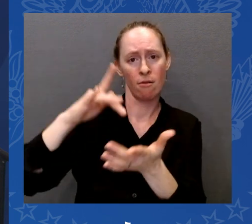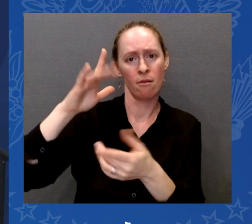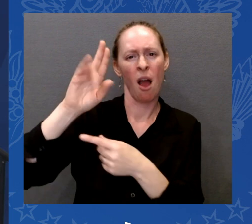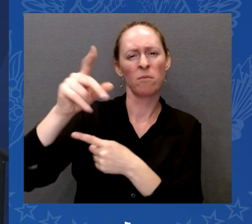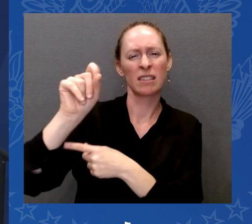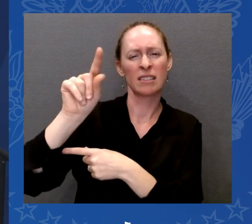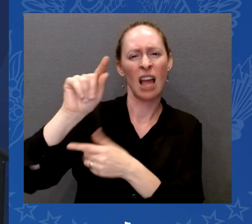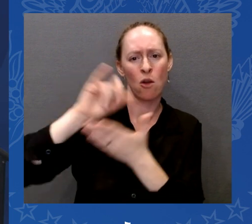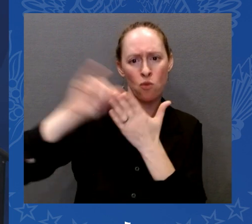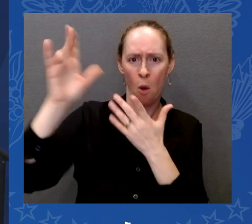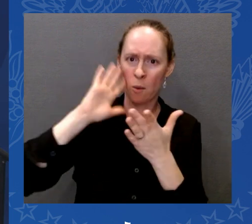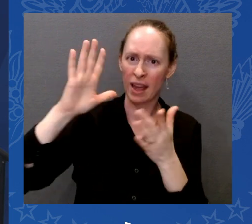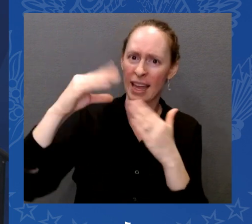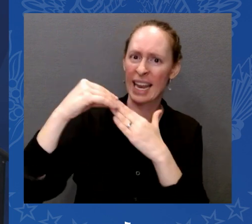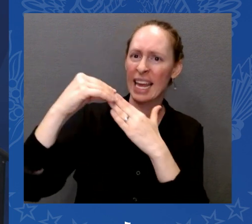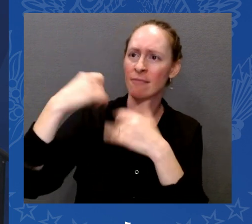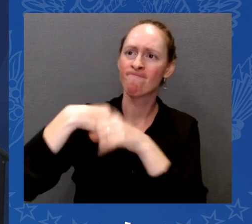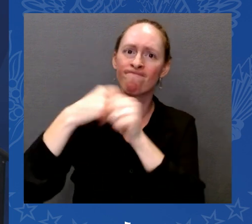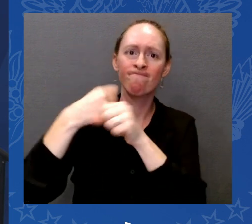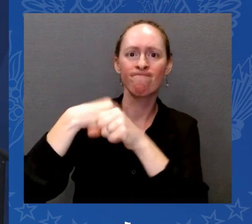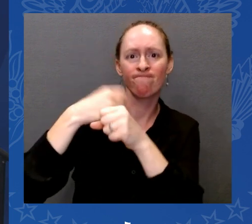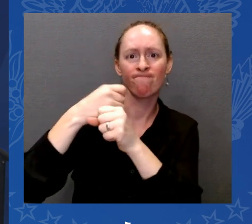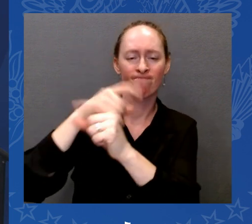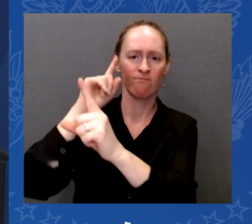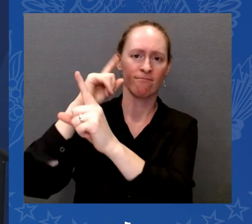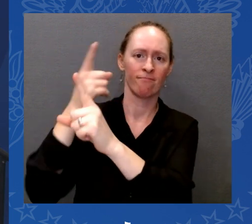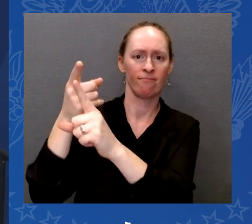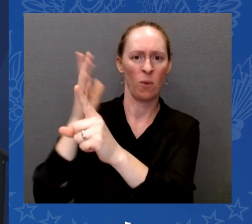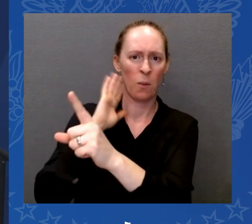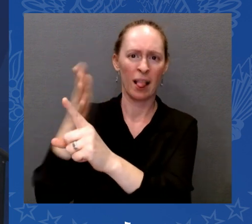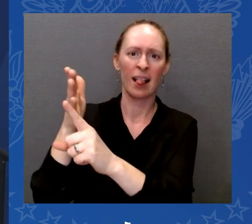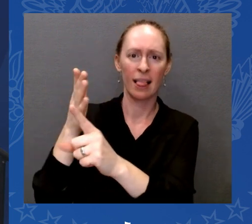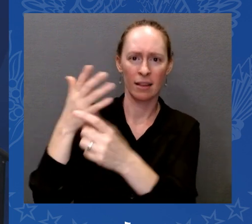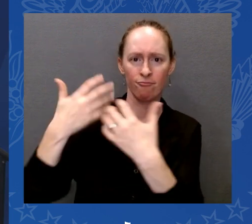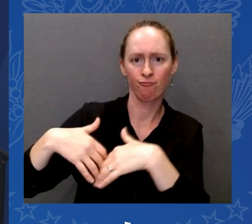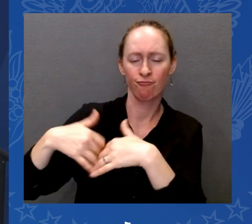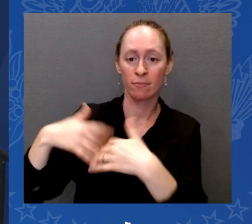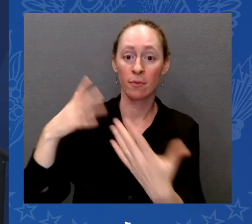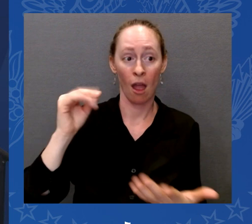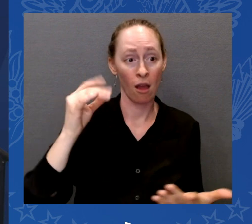profits, benefits for a wide range of stakeholders in the community.